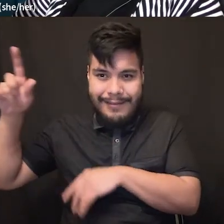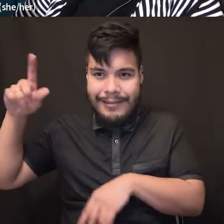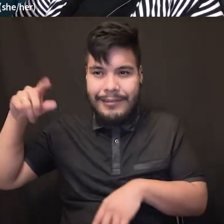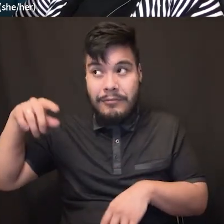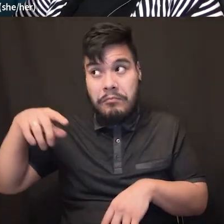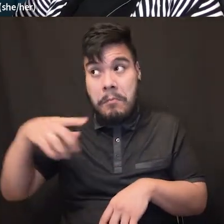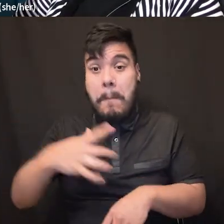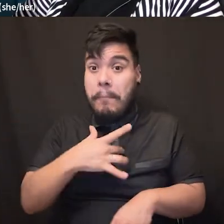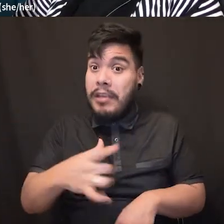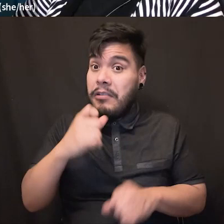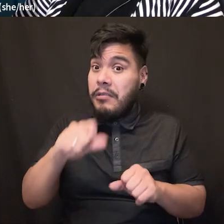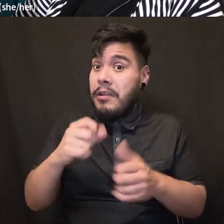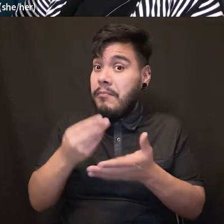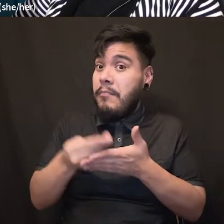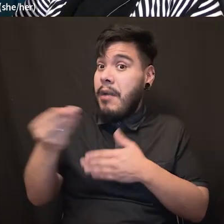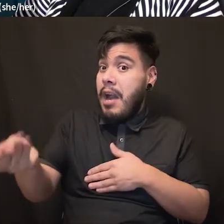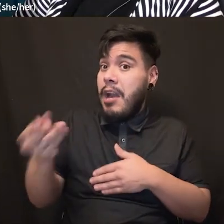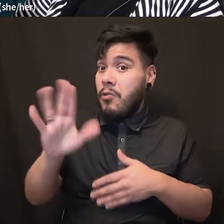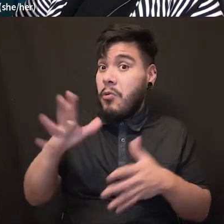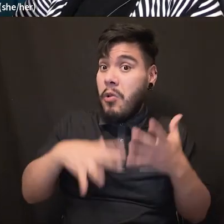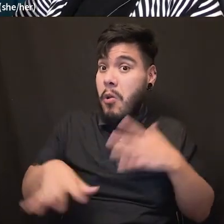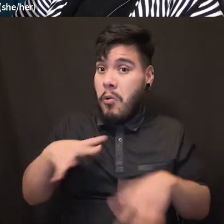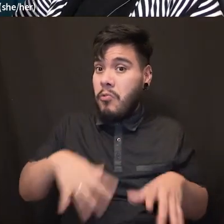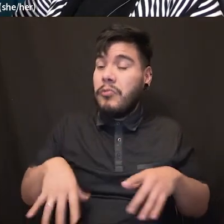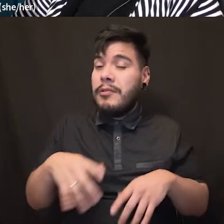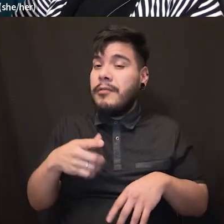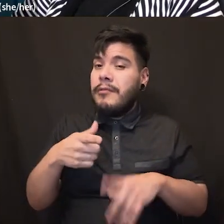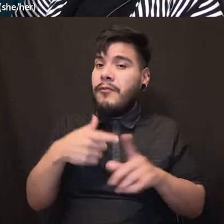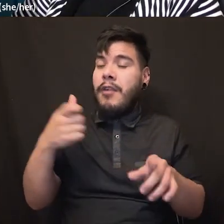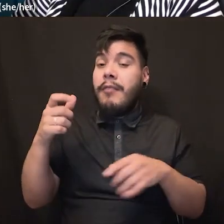can often like buy your own clothes off of a shoot.